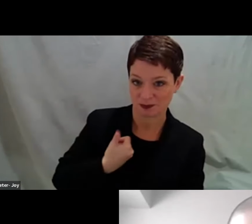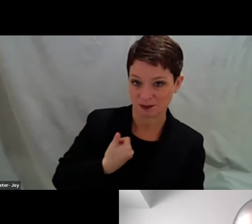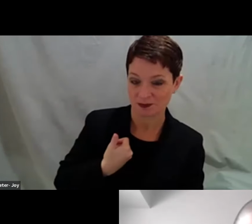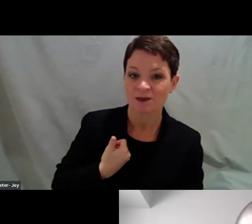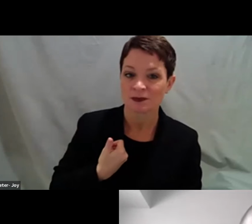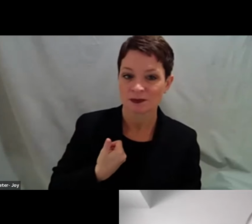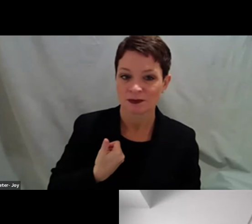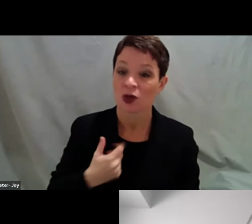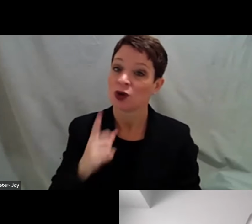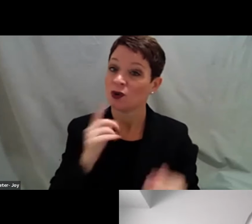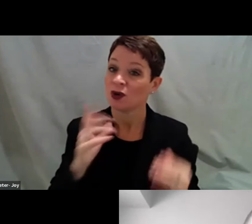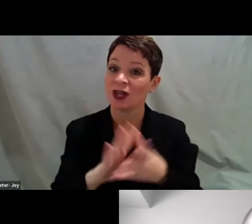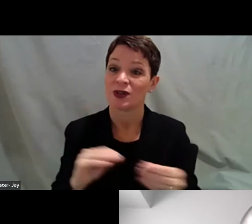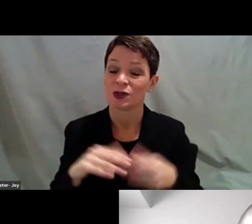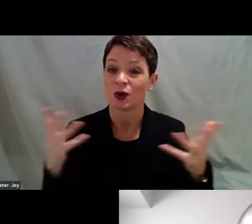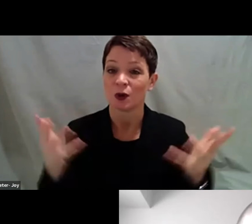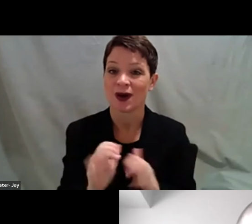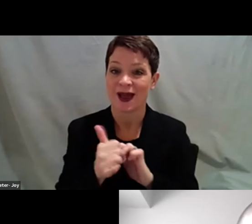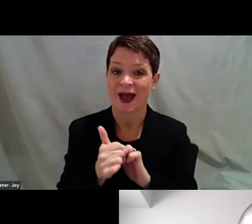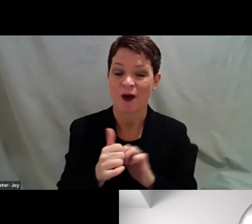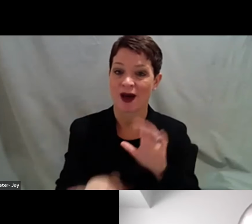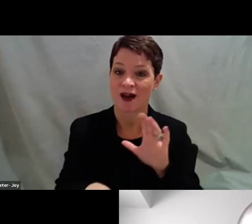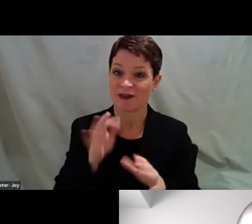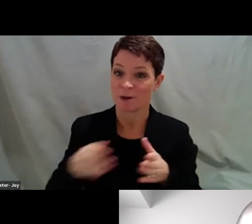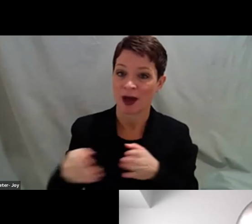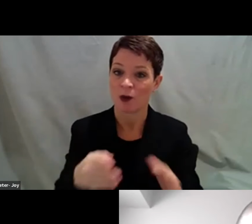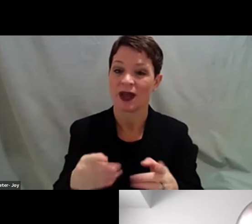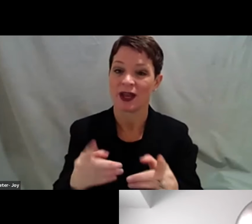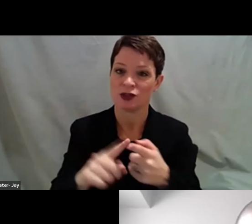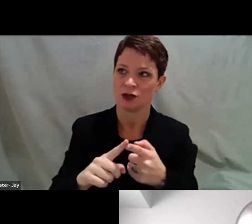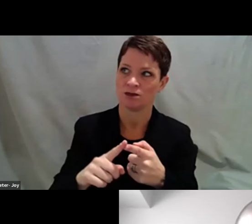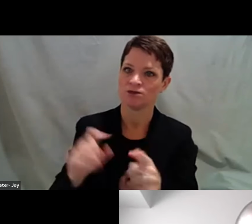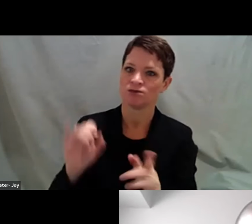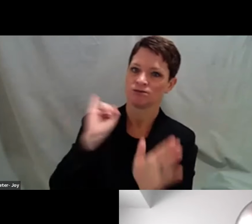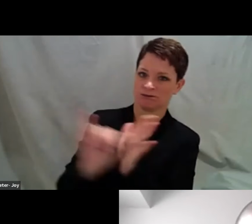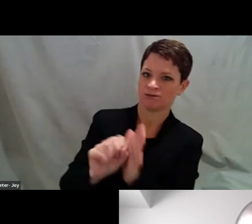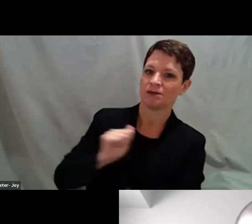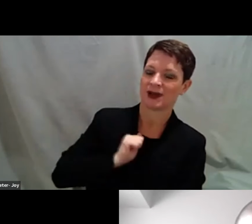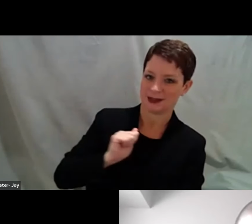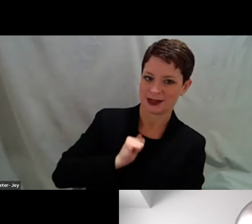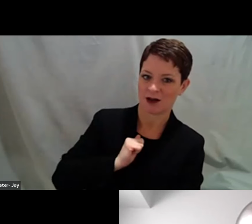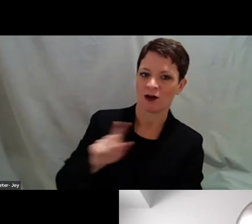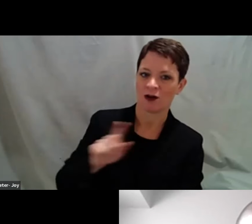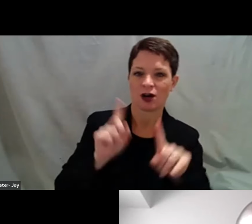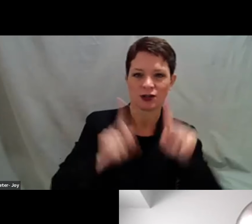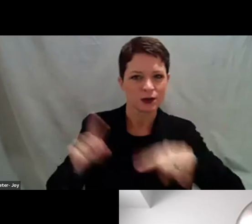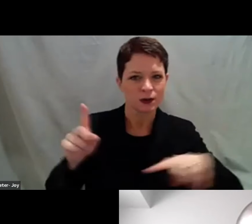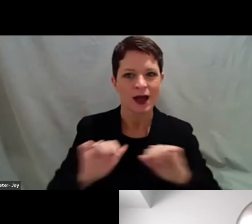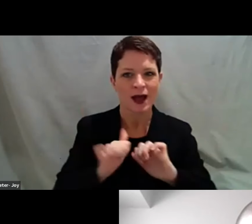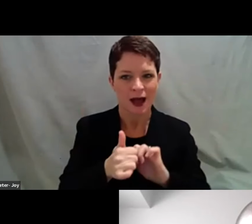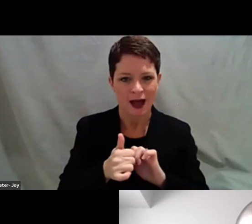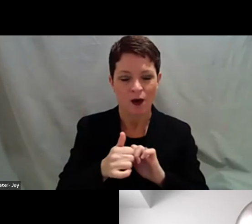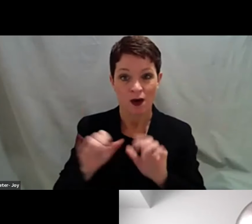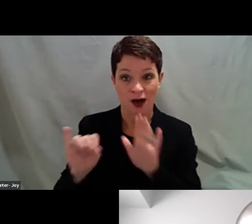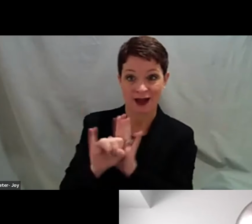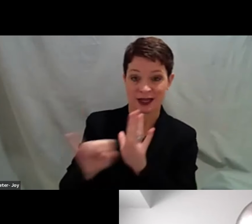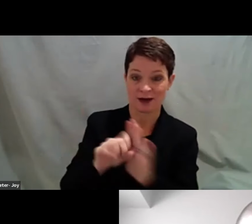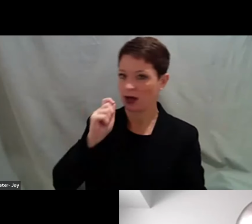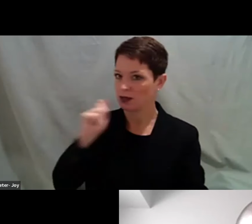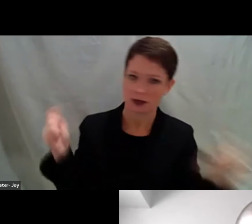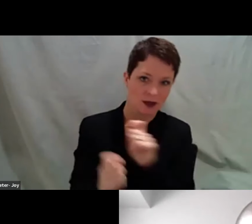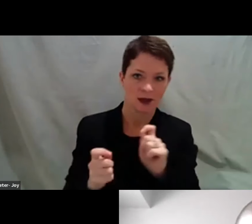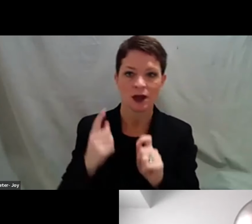Really the story of how I found my way to such an identity, as well as the ways that doing so has been transformative